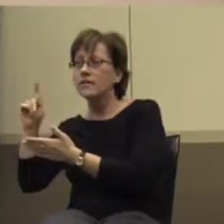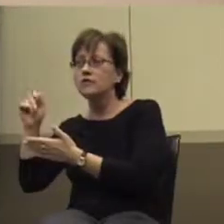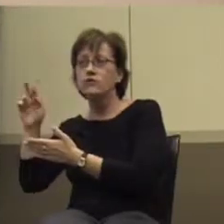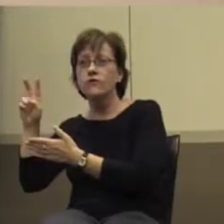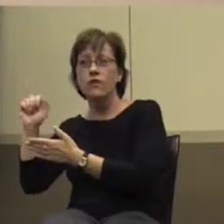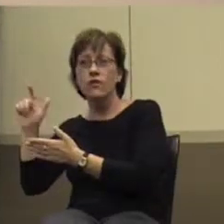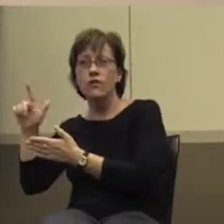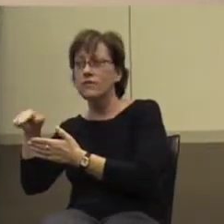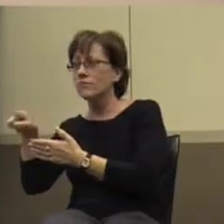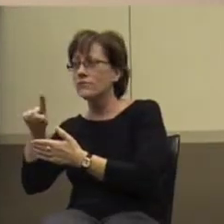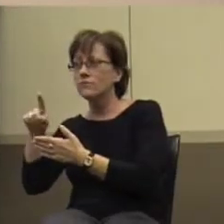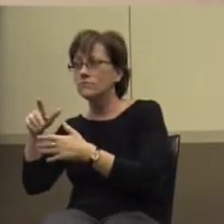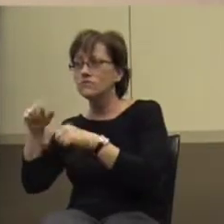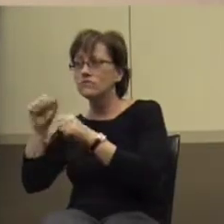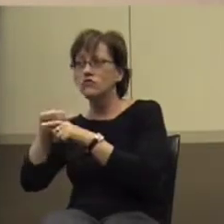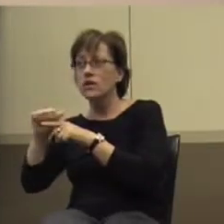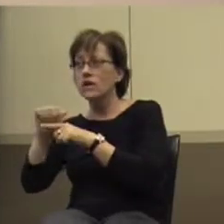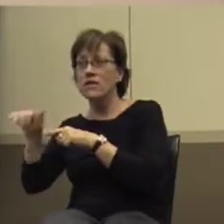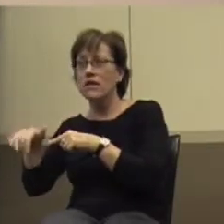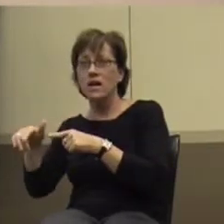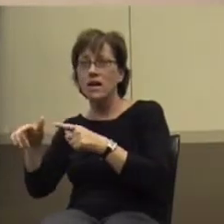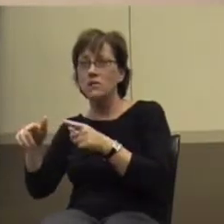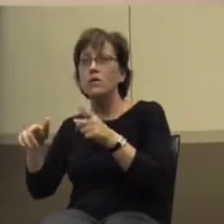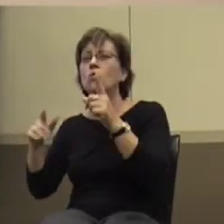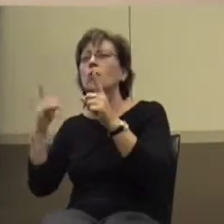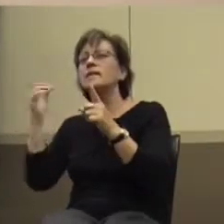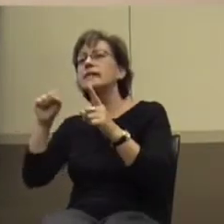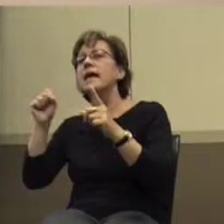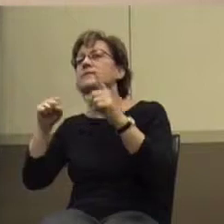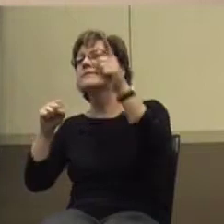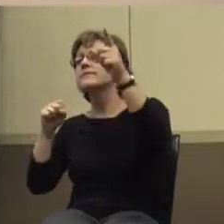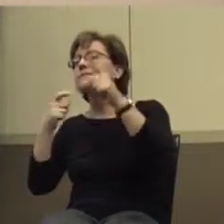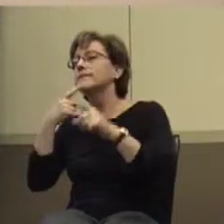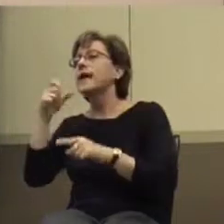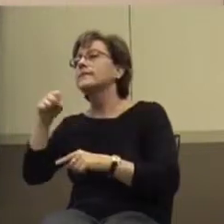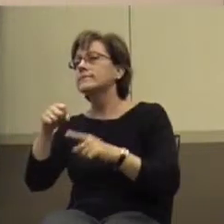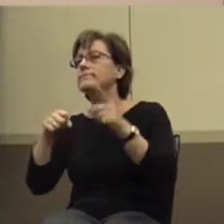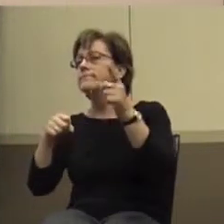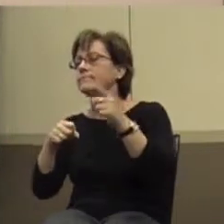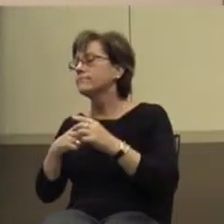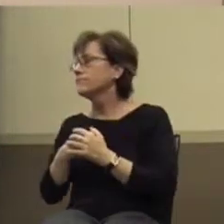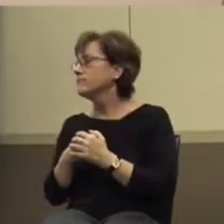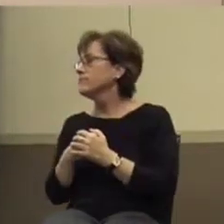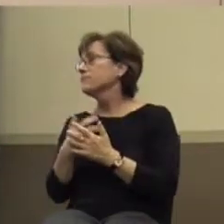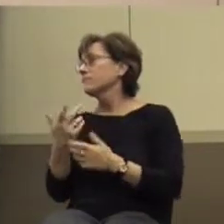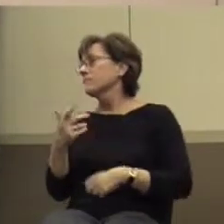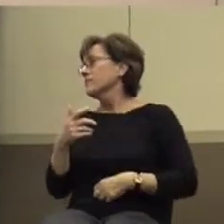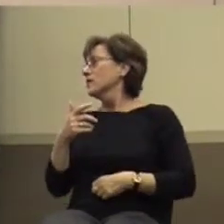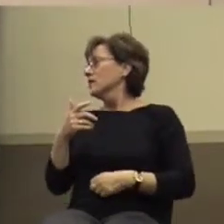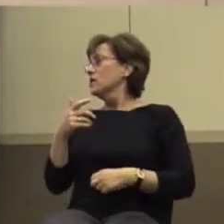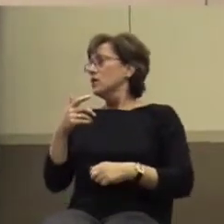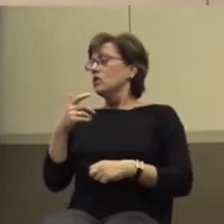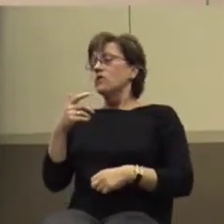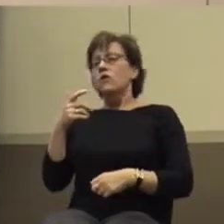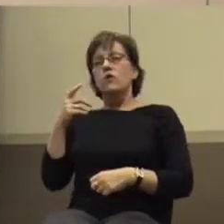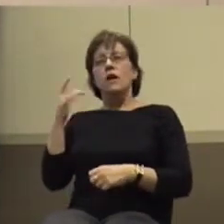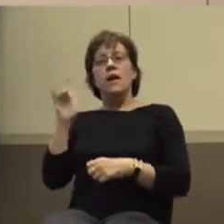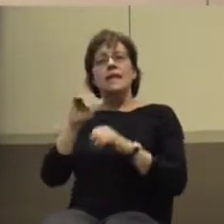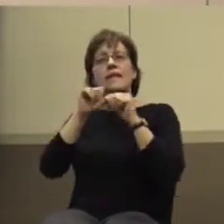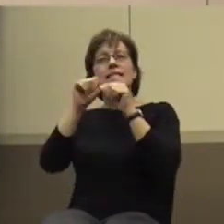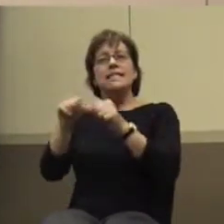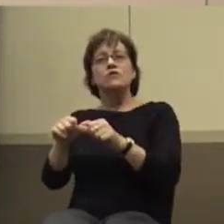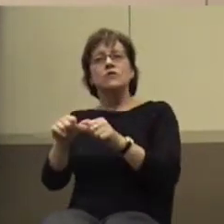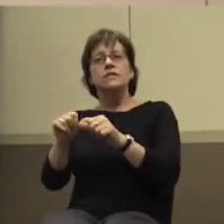Yeah? Okay. Where, again, for like those like continuous behaviors, whereas you would only